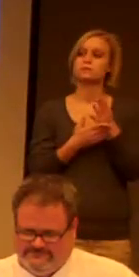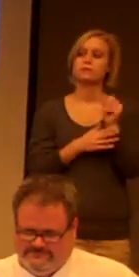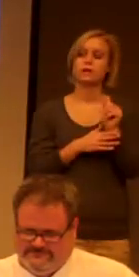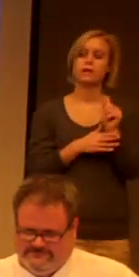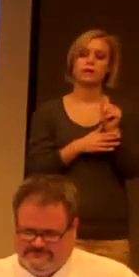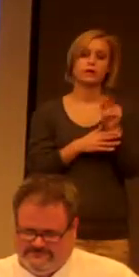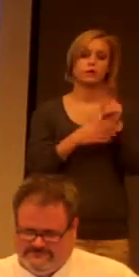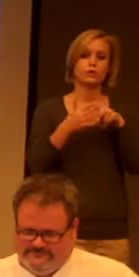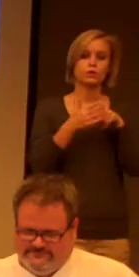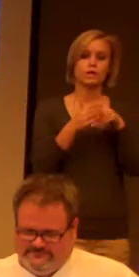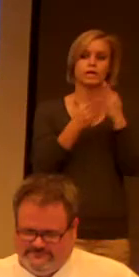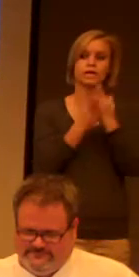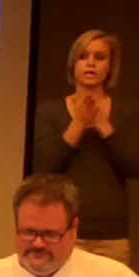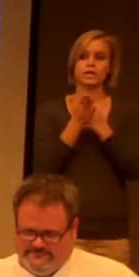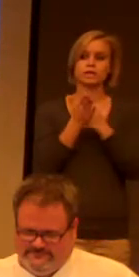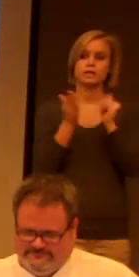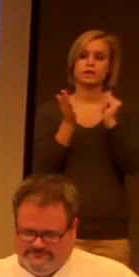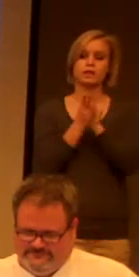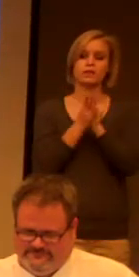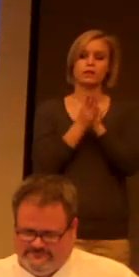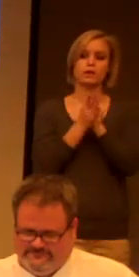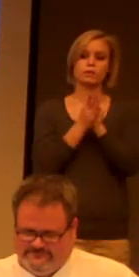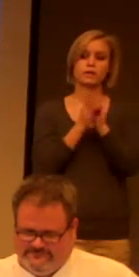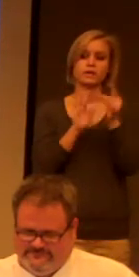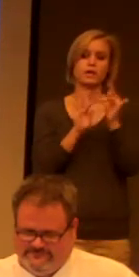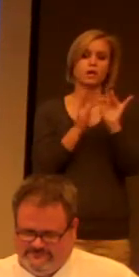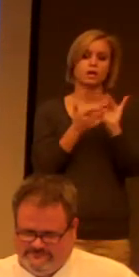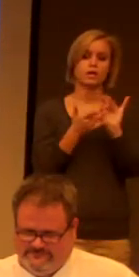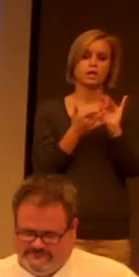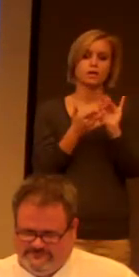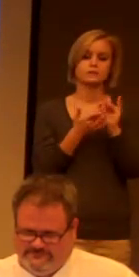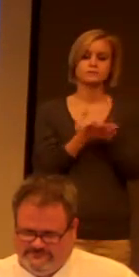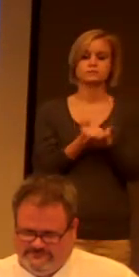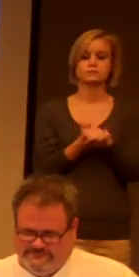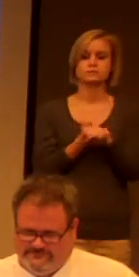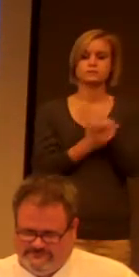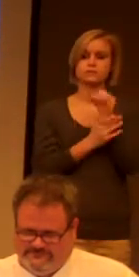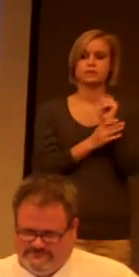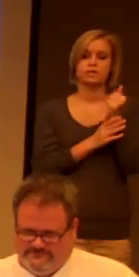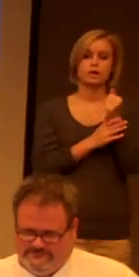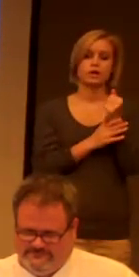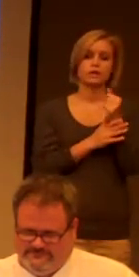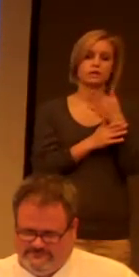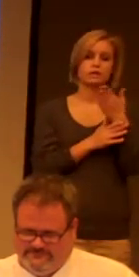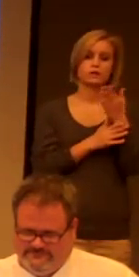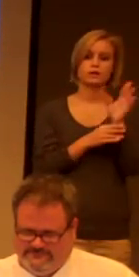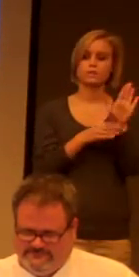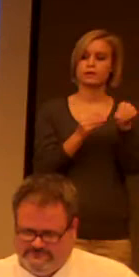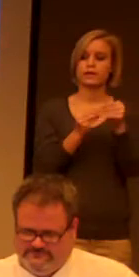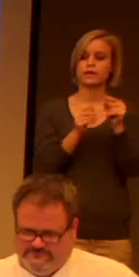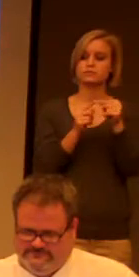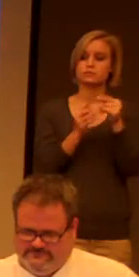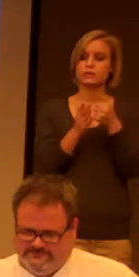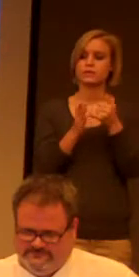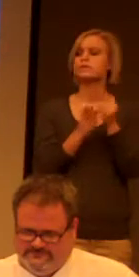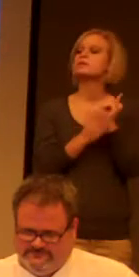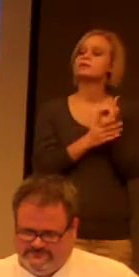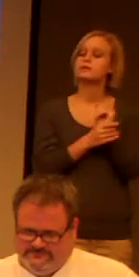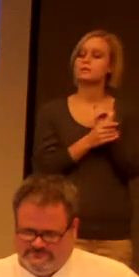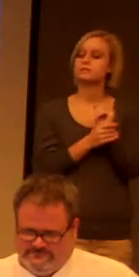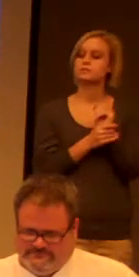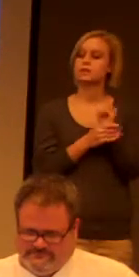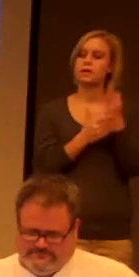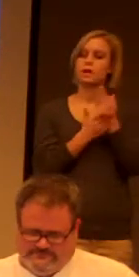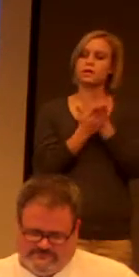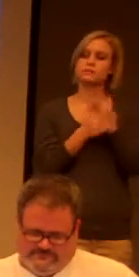reading list that'll be online. Sean's going to be taking care of that. And the other thing that I'm going to add to it is